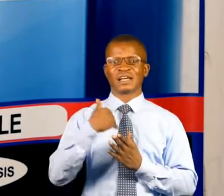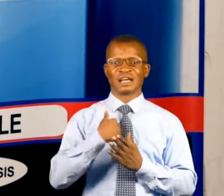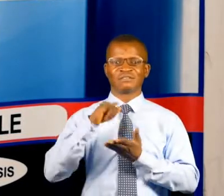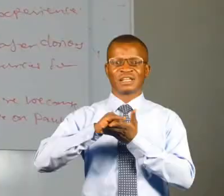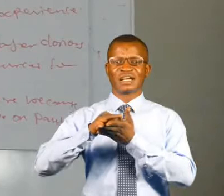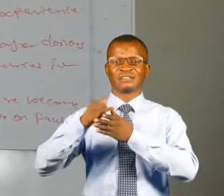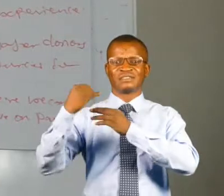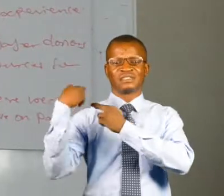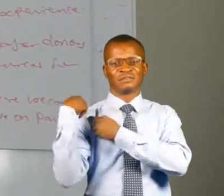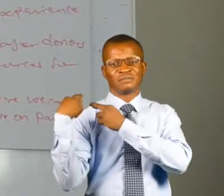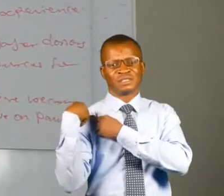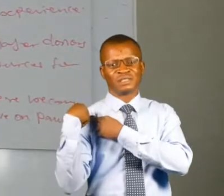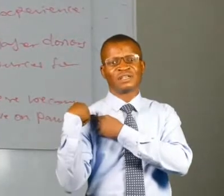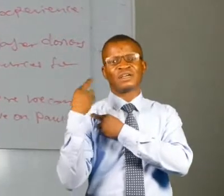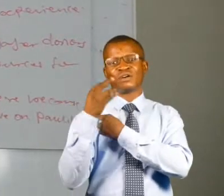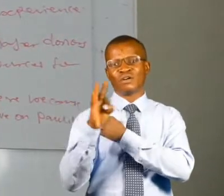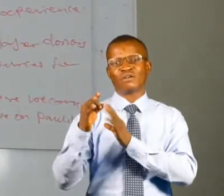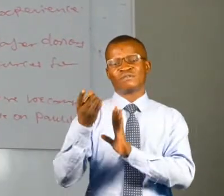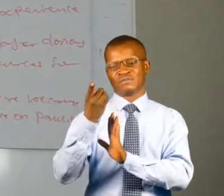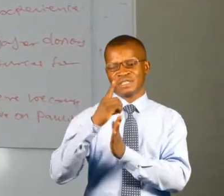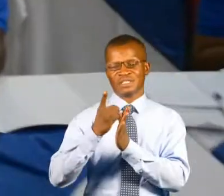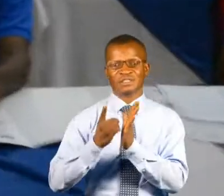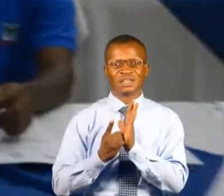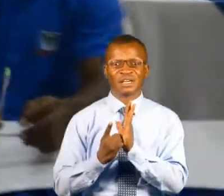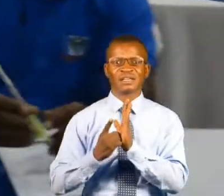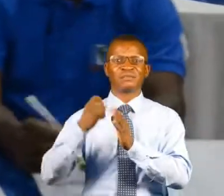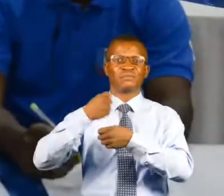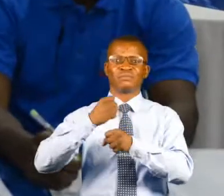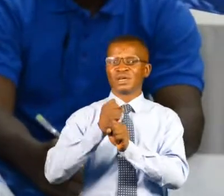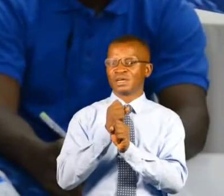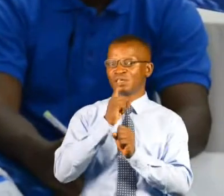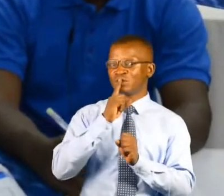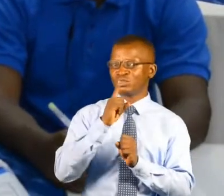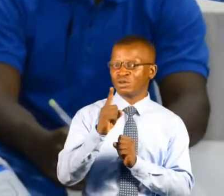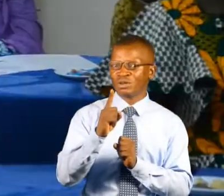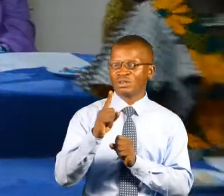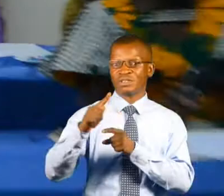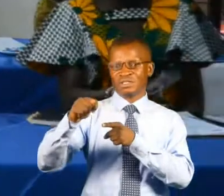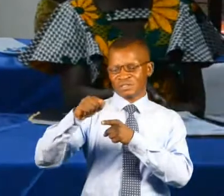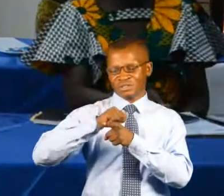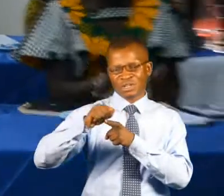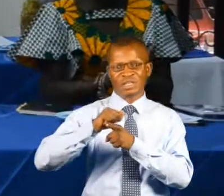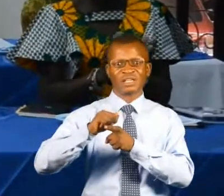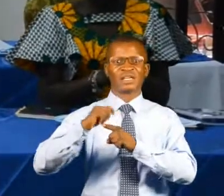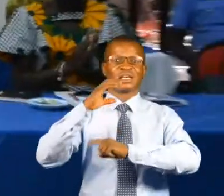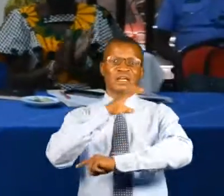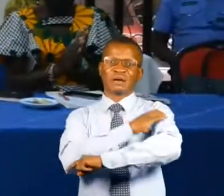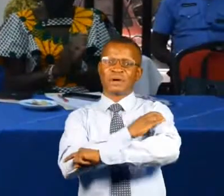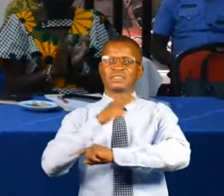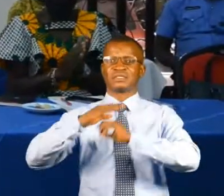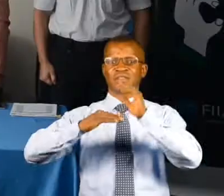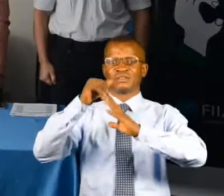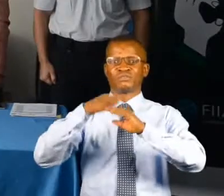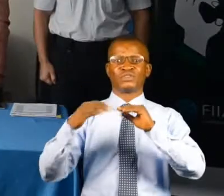is mandated with the responsibility of designing and ensuring the